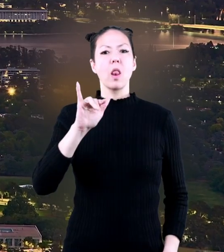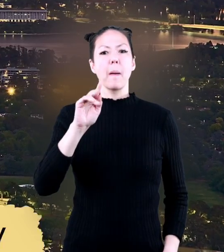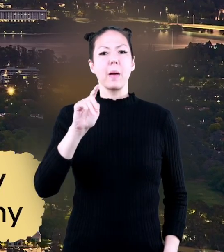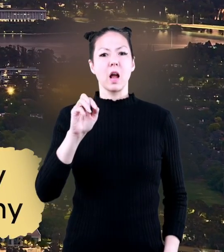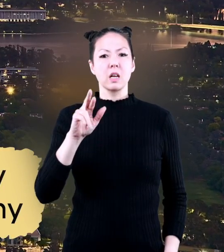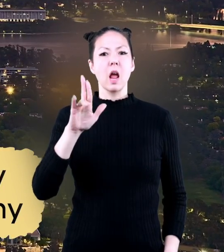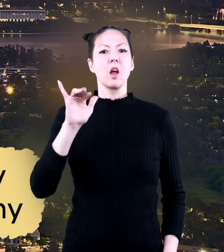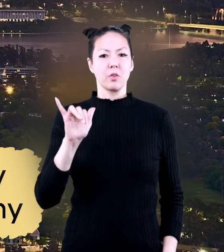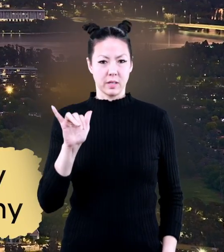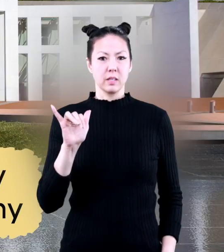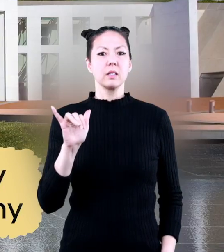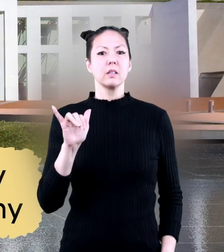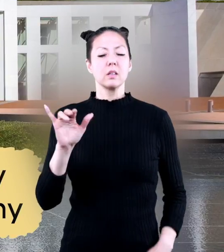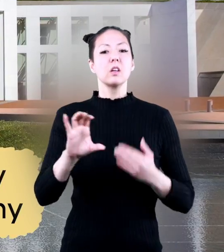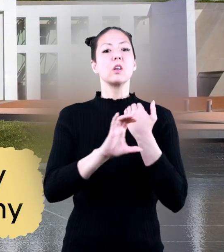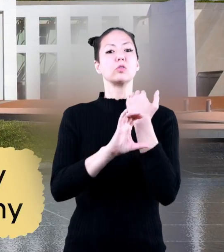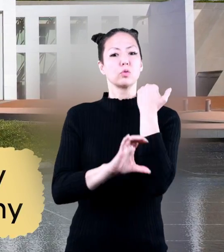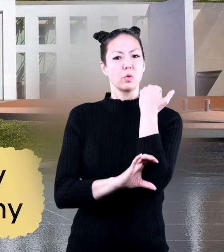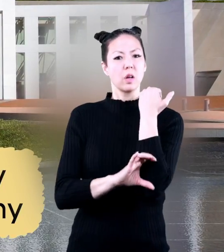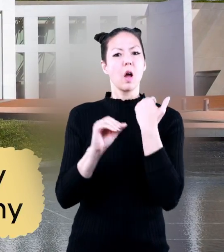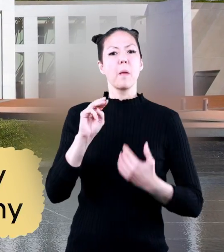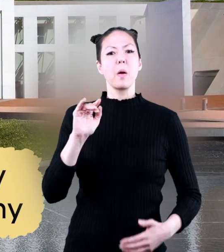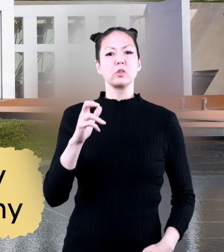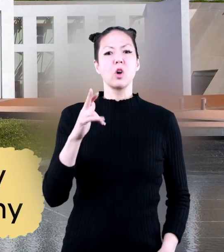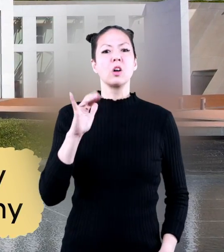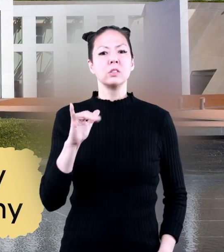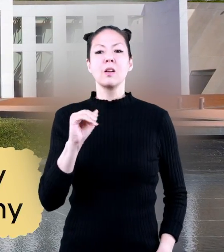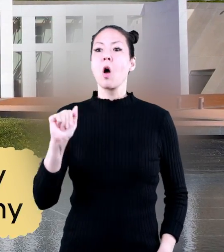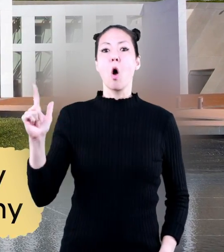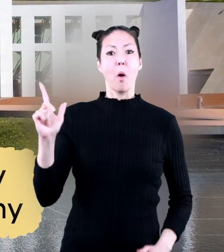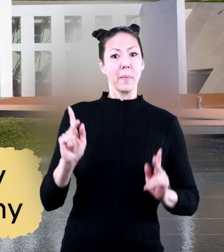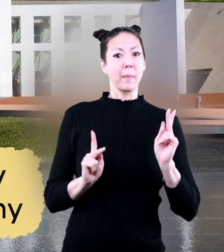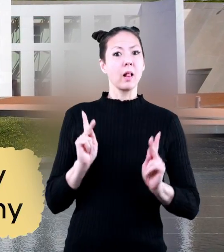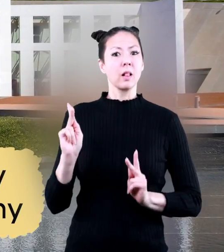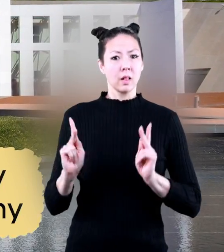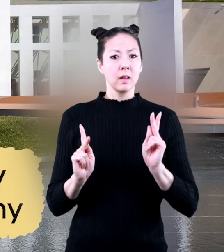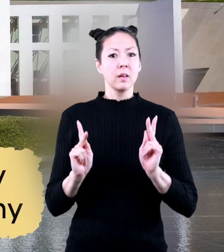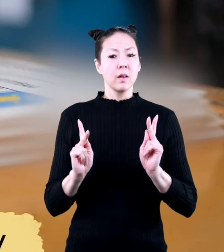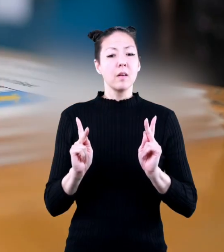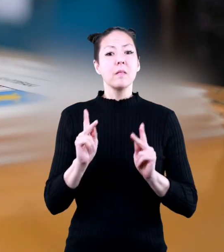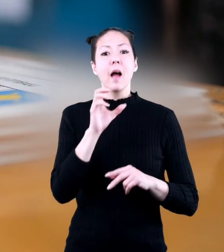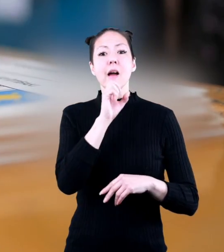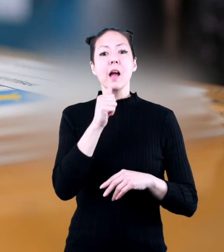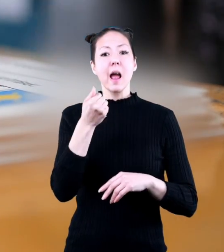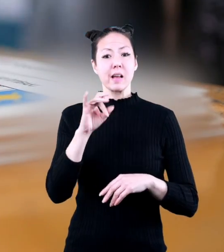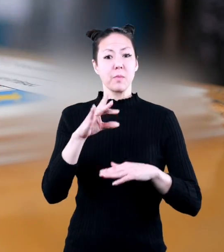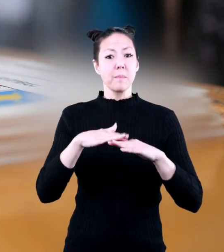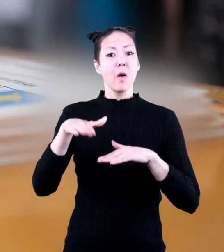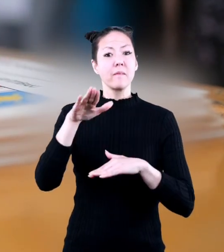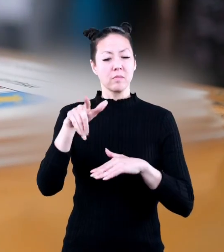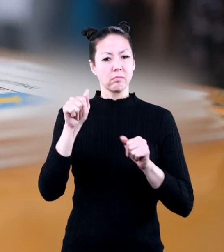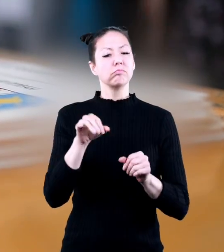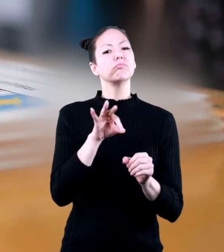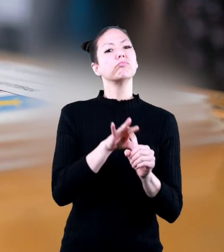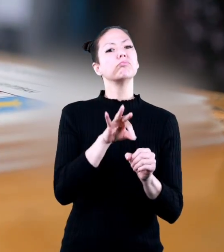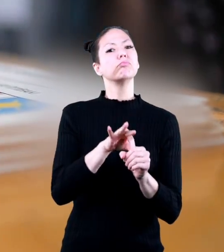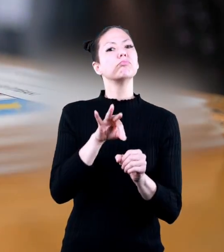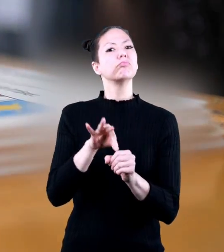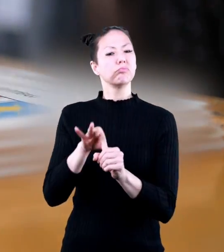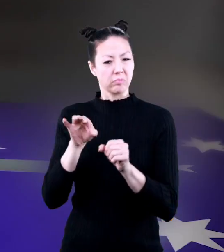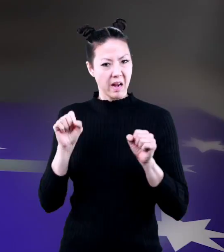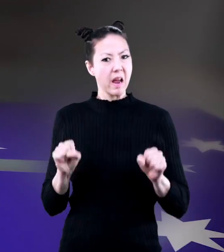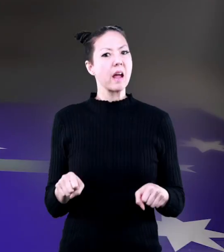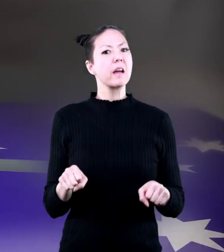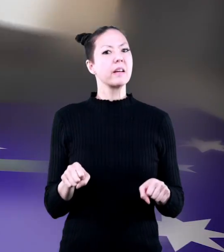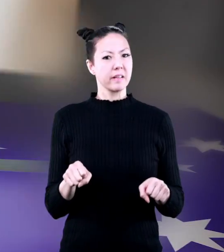called a Federal Parliamentary Constitutional Monarchy, and all people over the age of 18 can